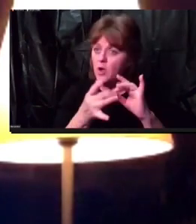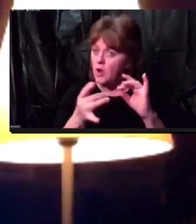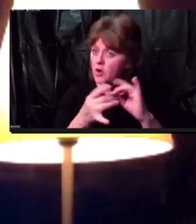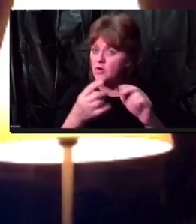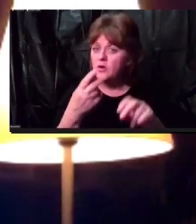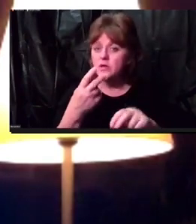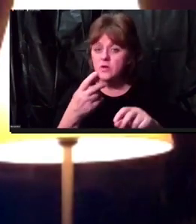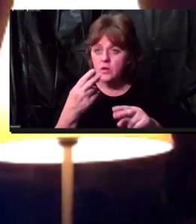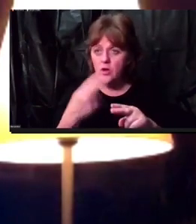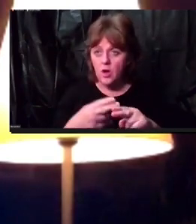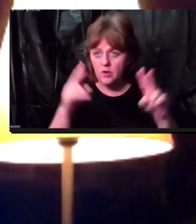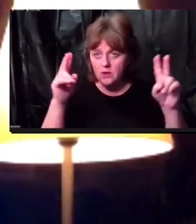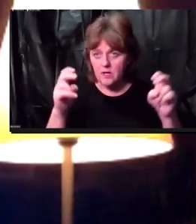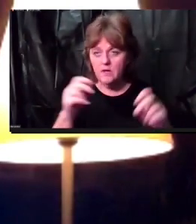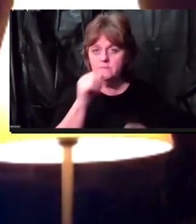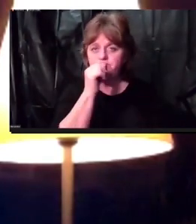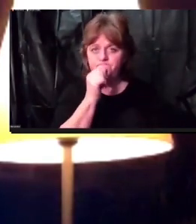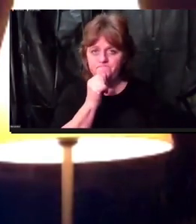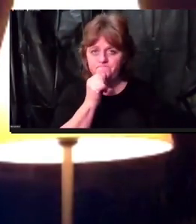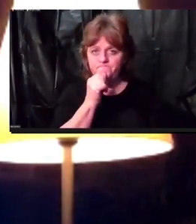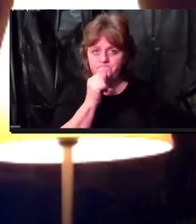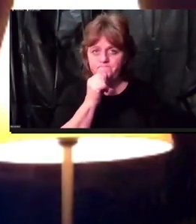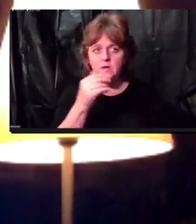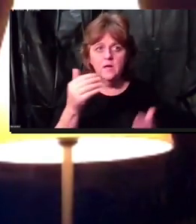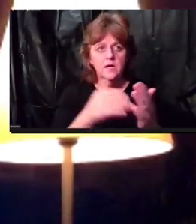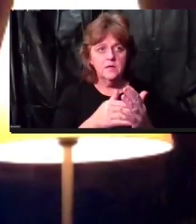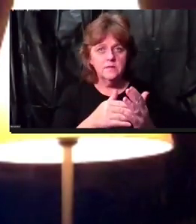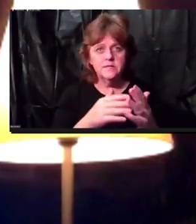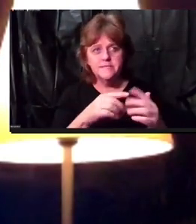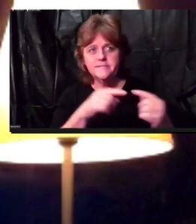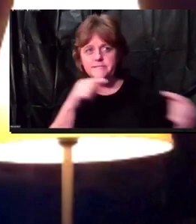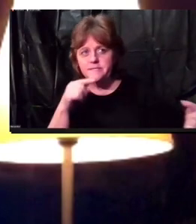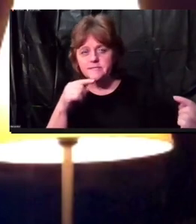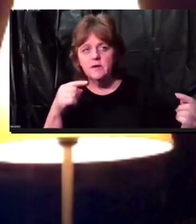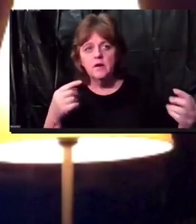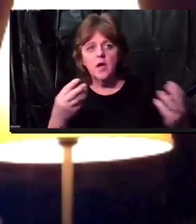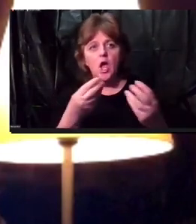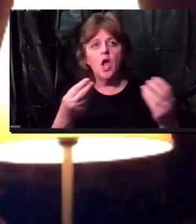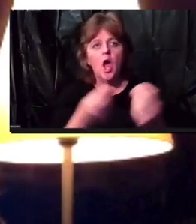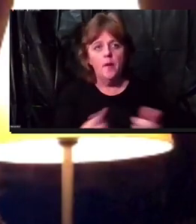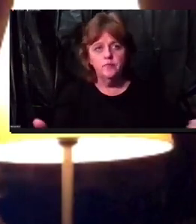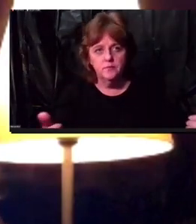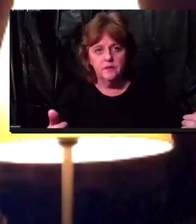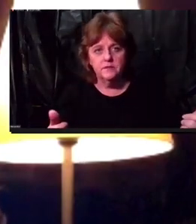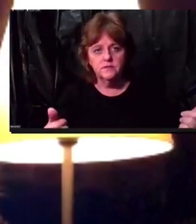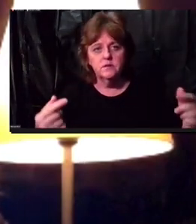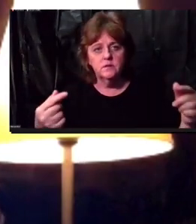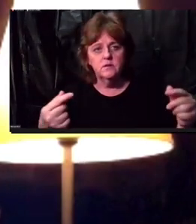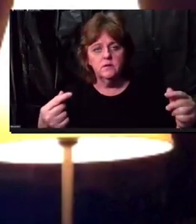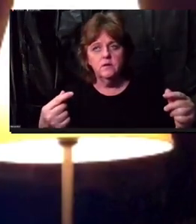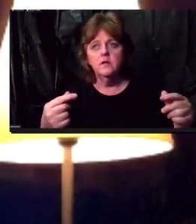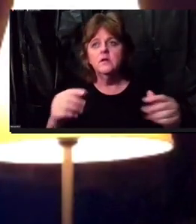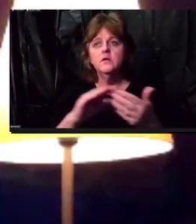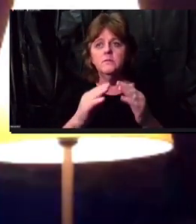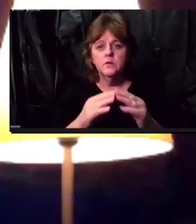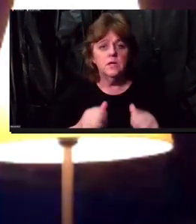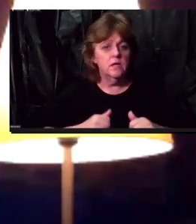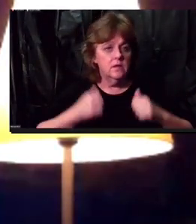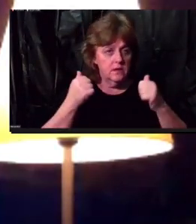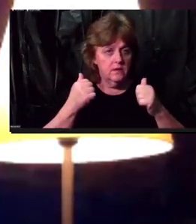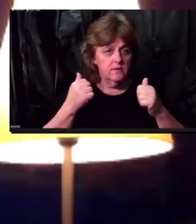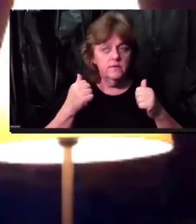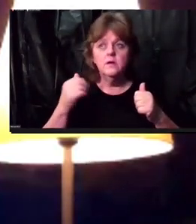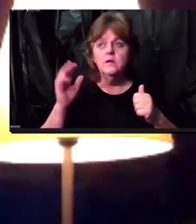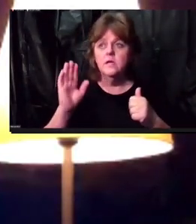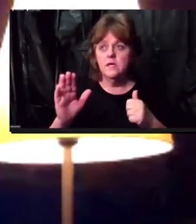called Tolerance Versus Compromise in a little magazine called Community Life, which was part of